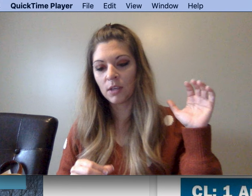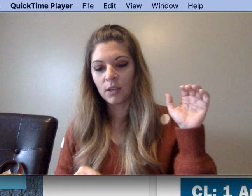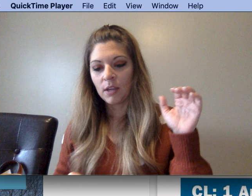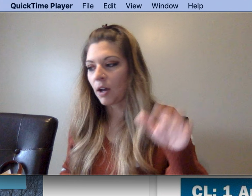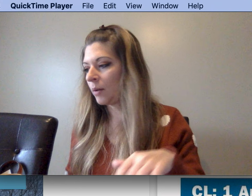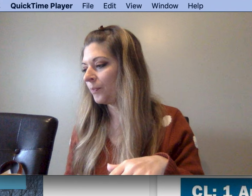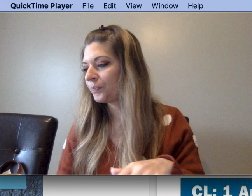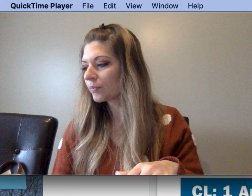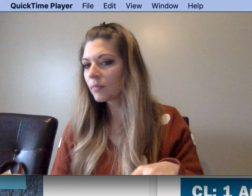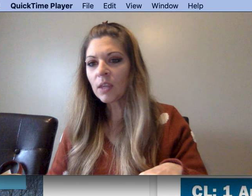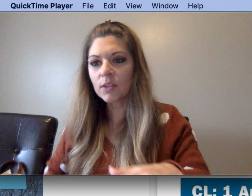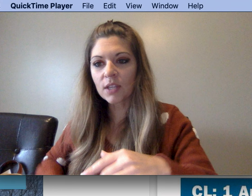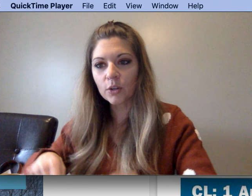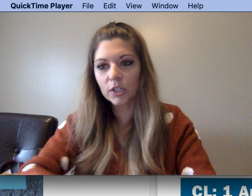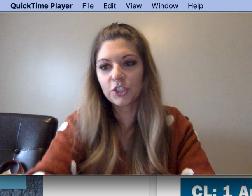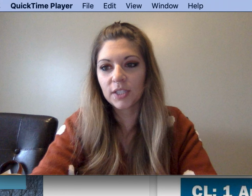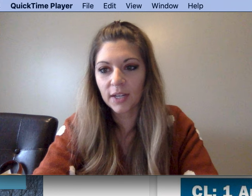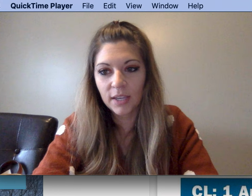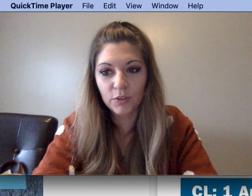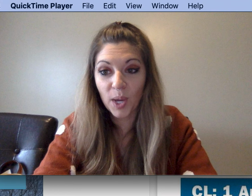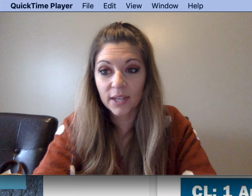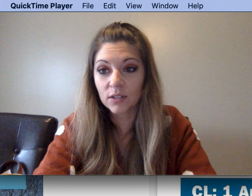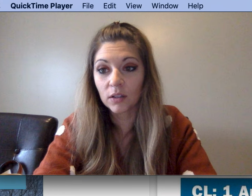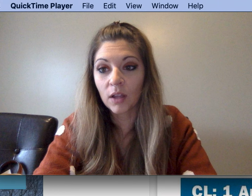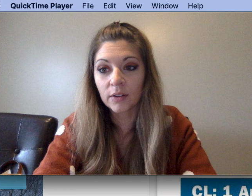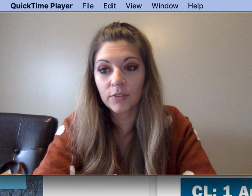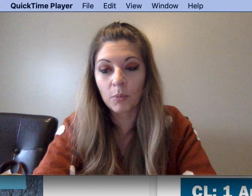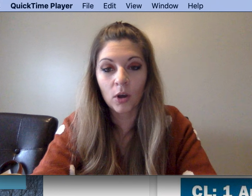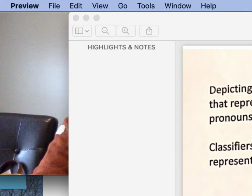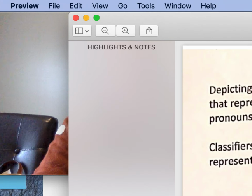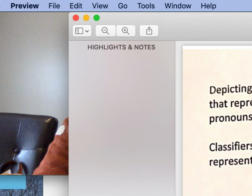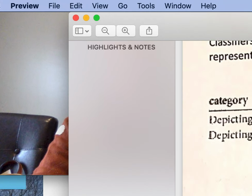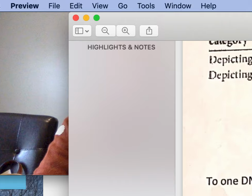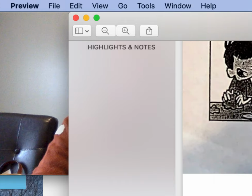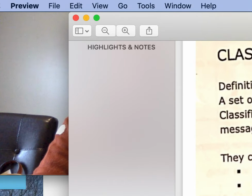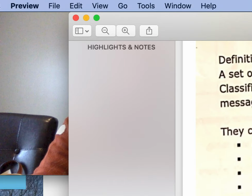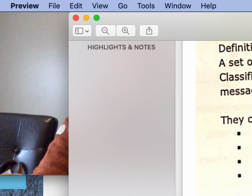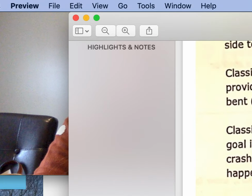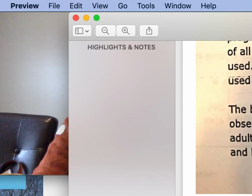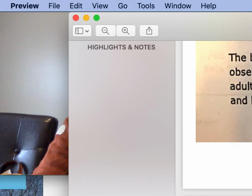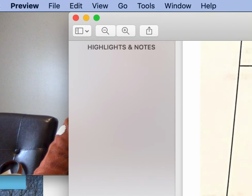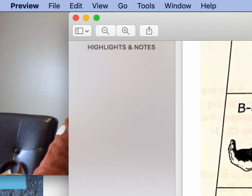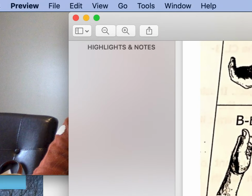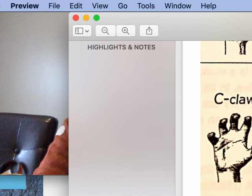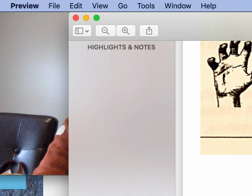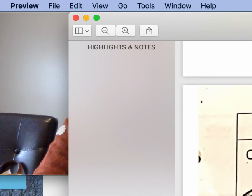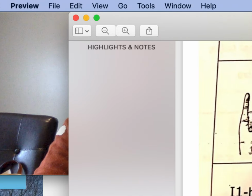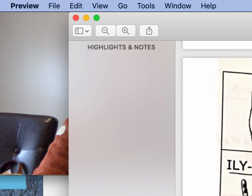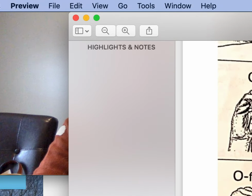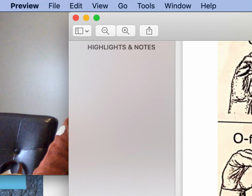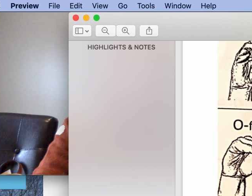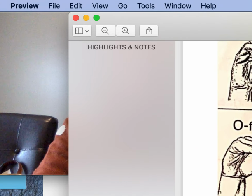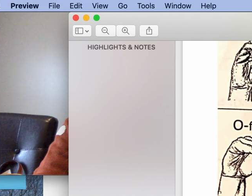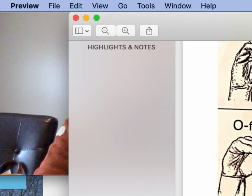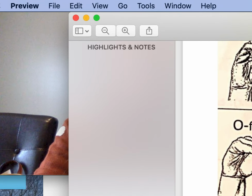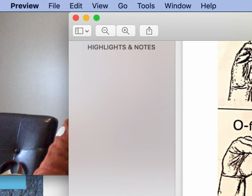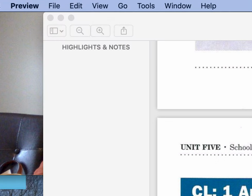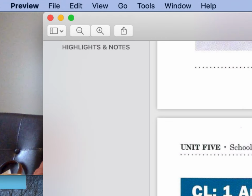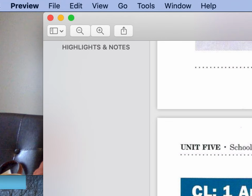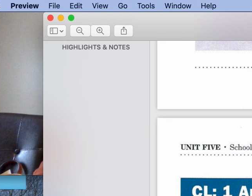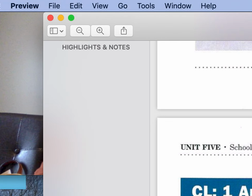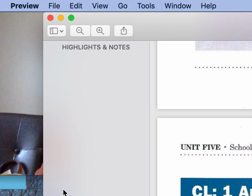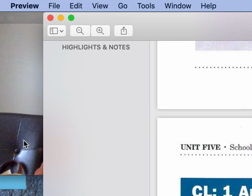plus this other worksheet that I gave you has a lot of them on it. All these classifier hand shapes. Okay, those